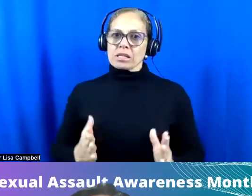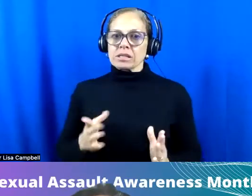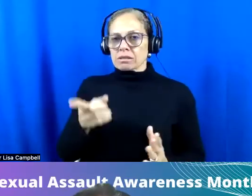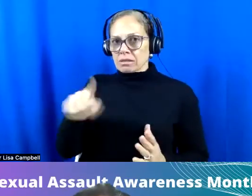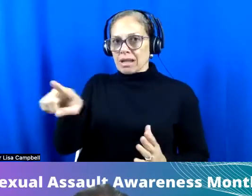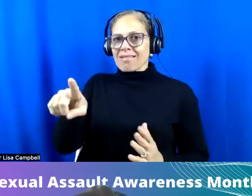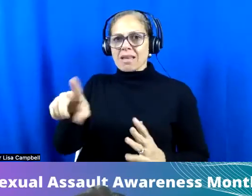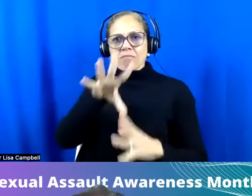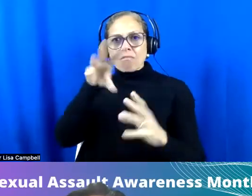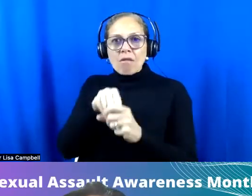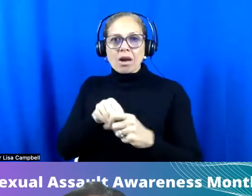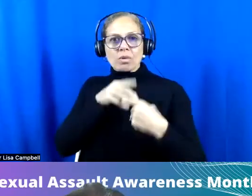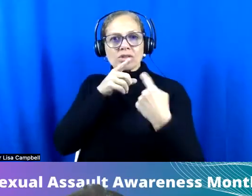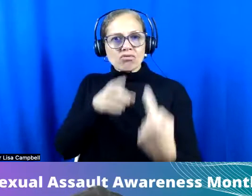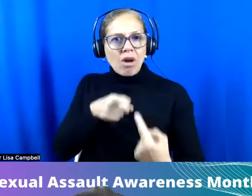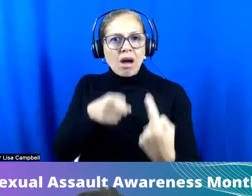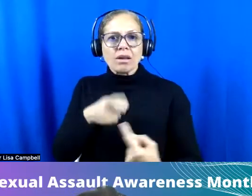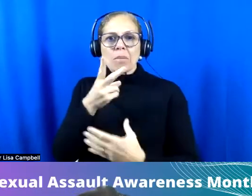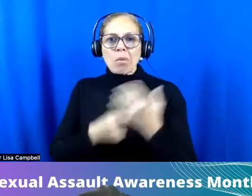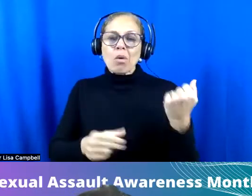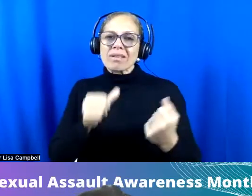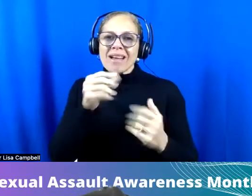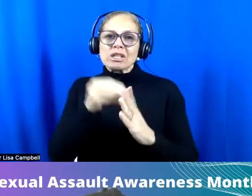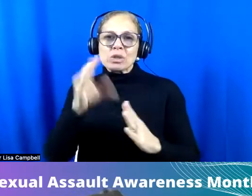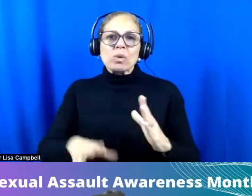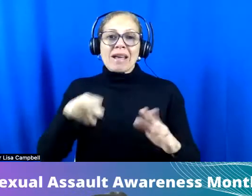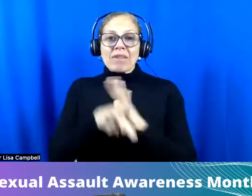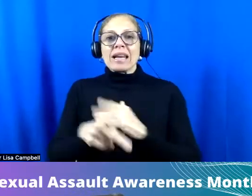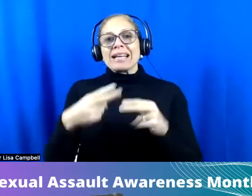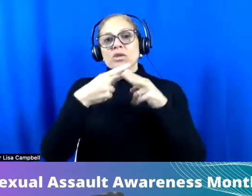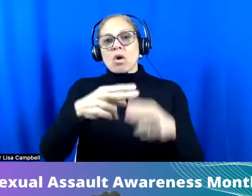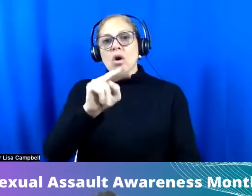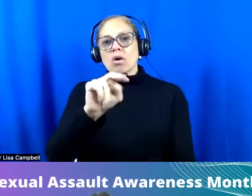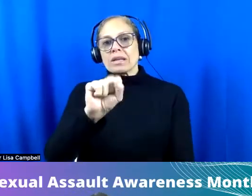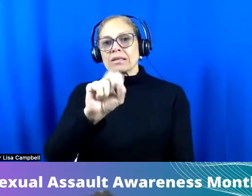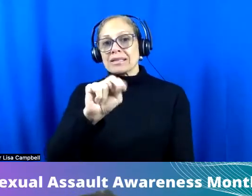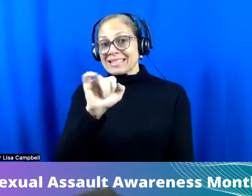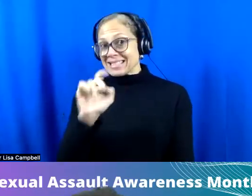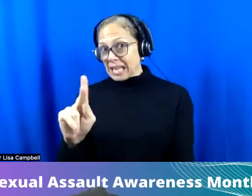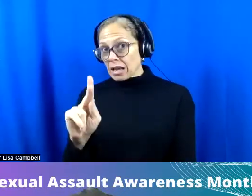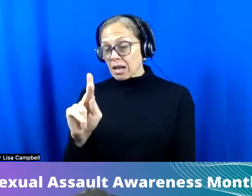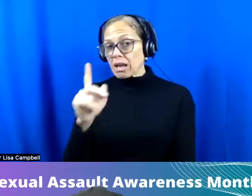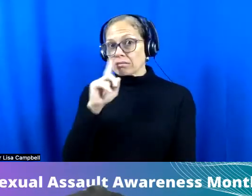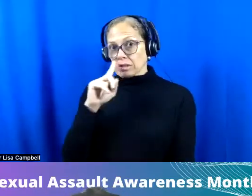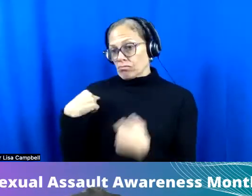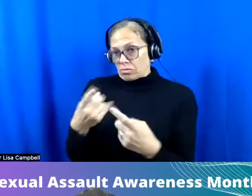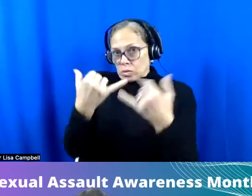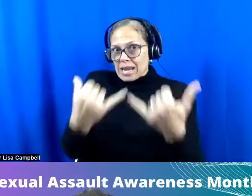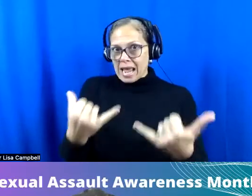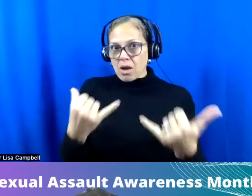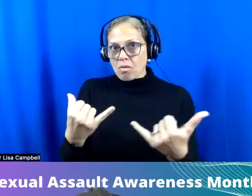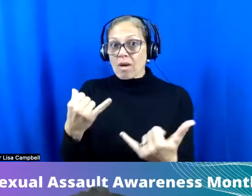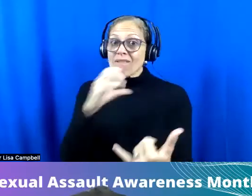they both were in the Student Nonviolent Coordinating Committee known as SNCC to present day, and they are in